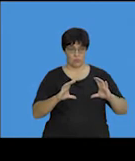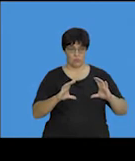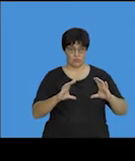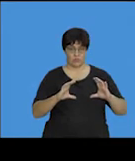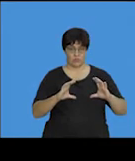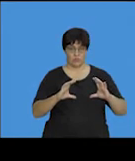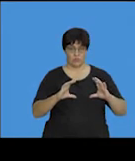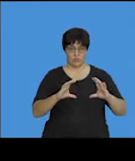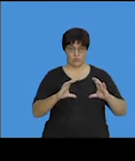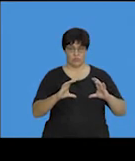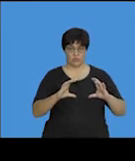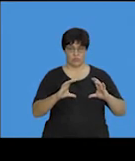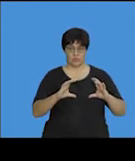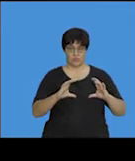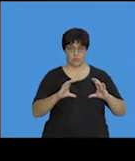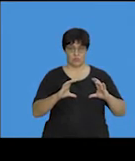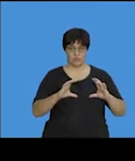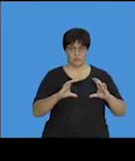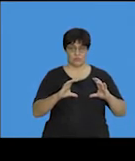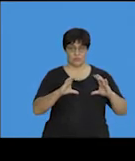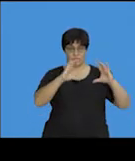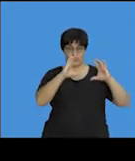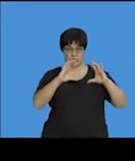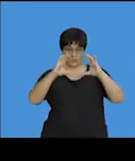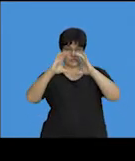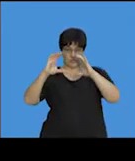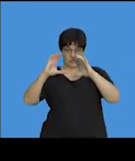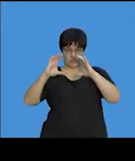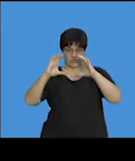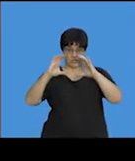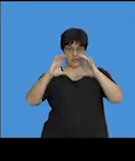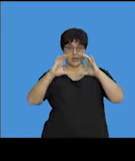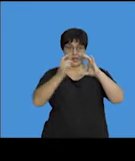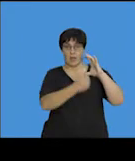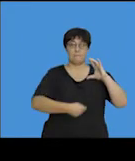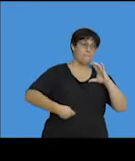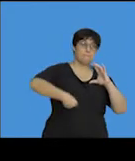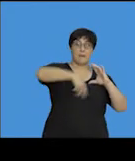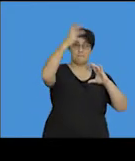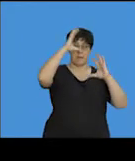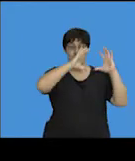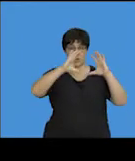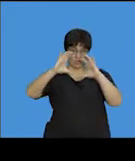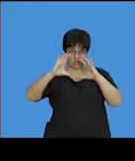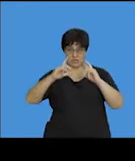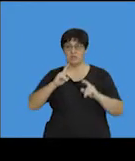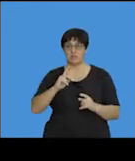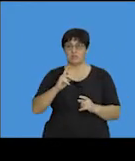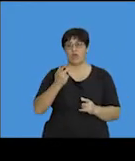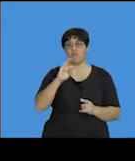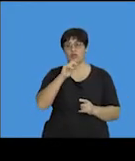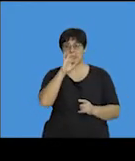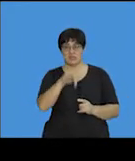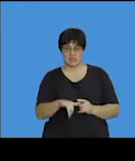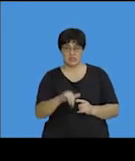in the air. So that's quite important. The projectile leaves the balloon at a velocity of 200, so that's